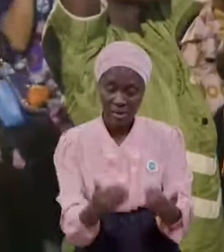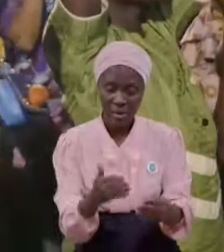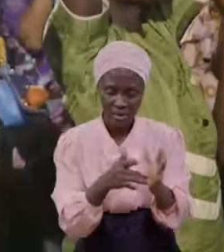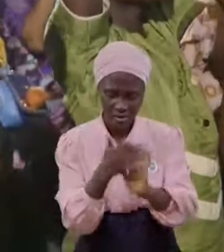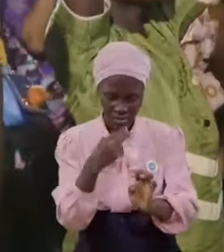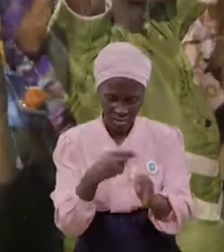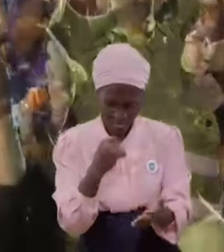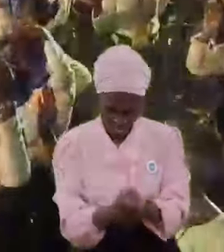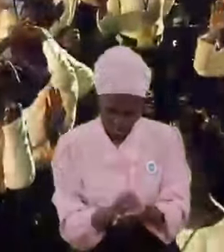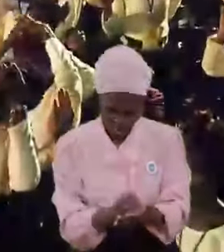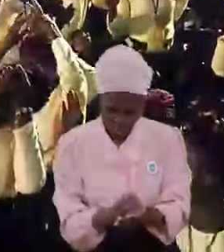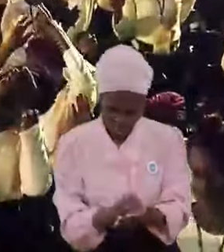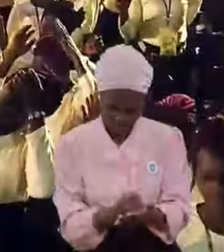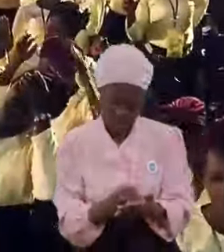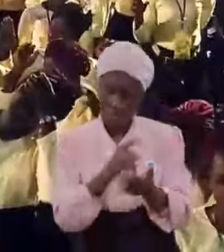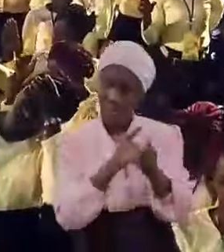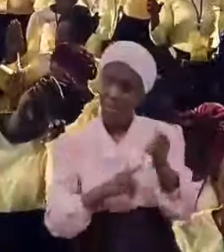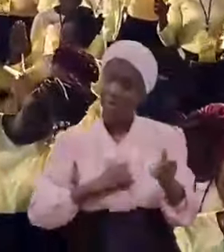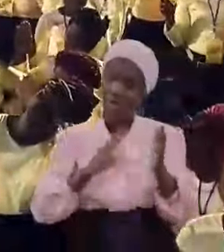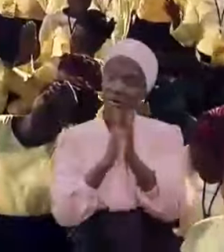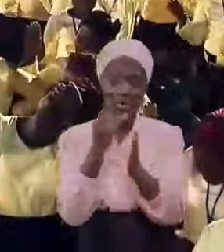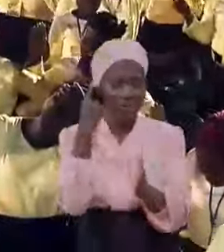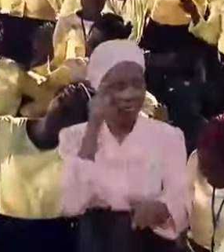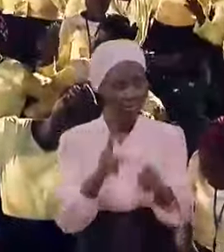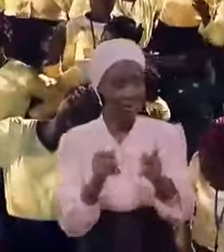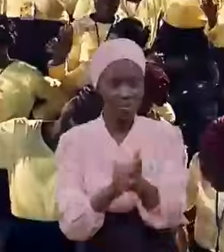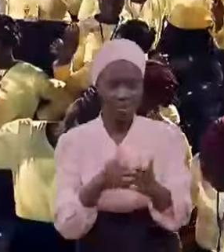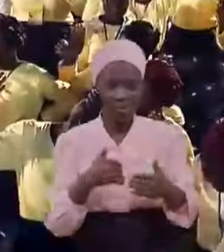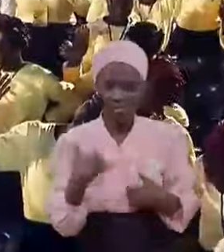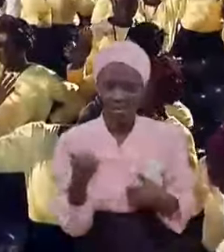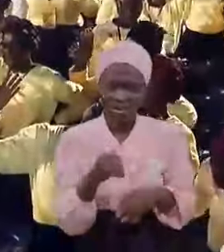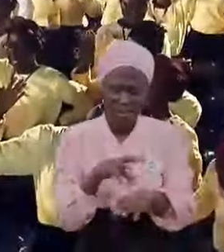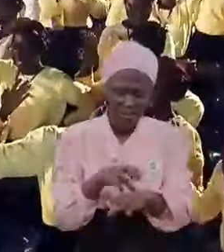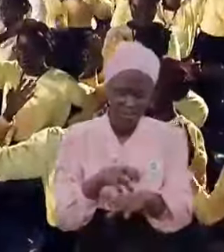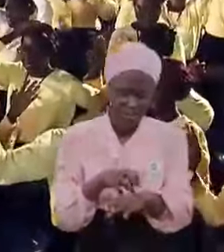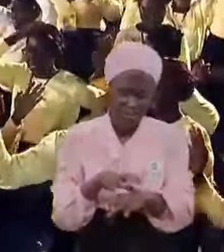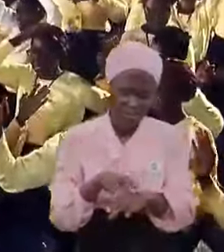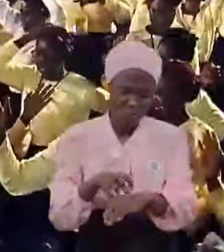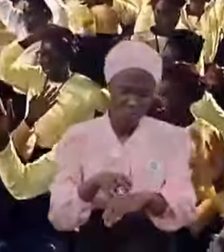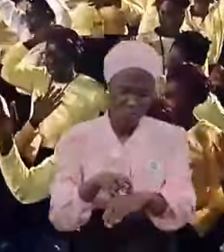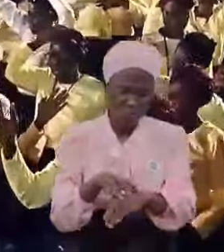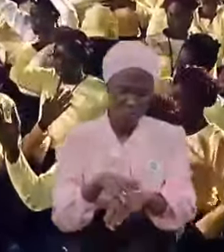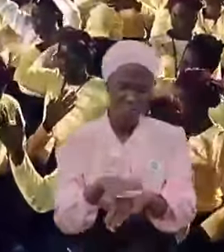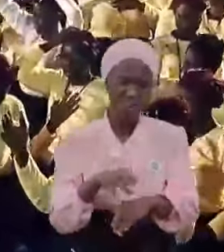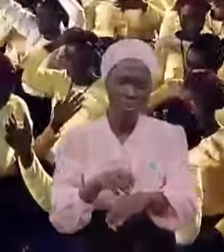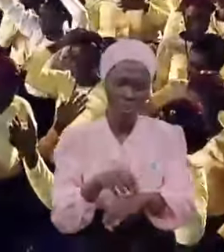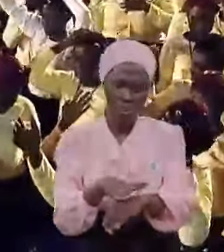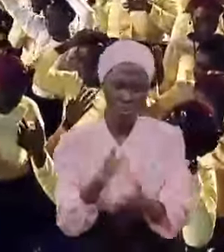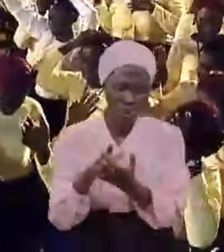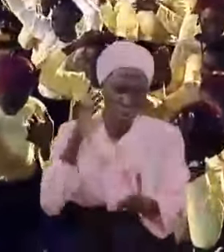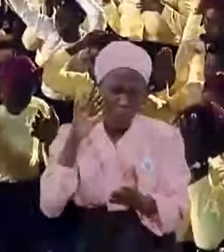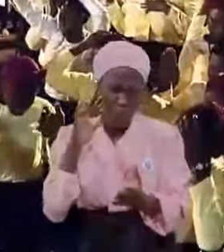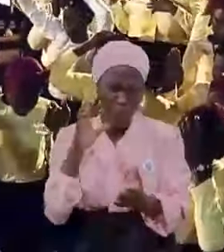have any swelling, goiter, this your final day there. Goiter, come out